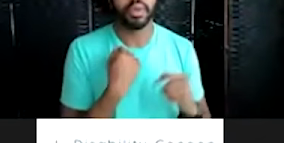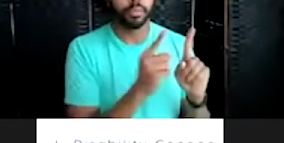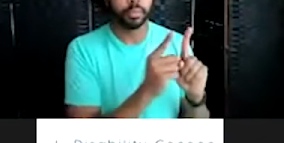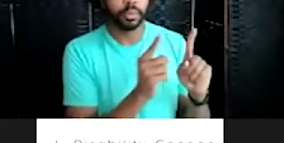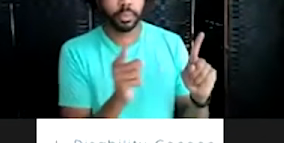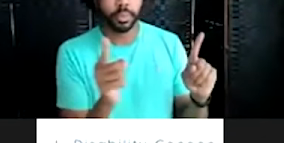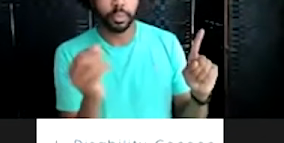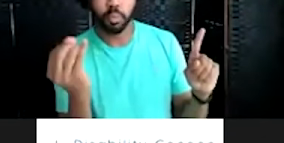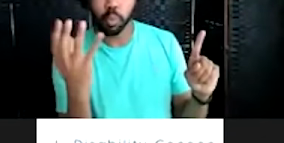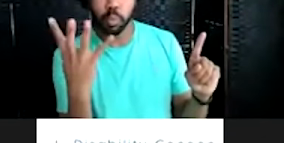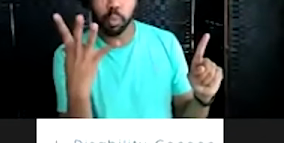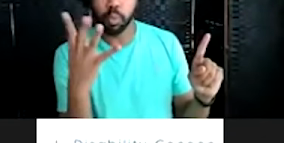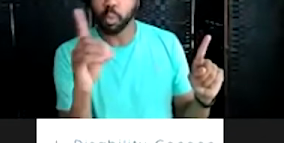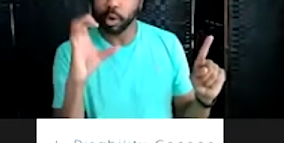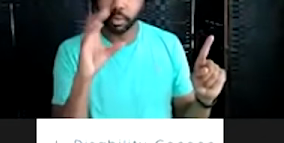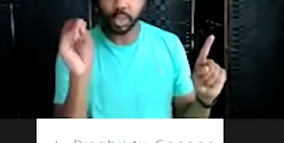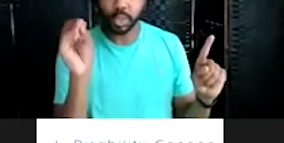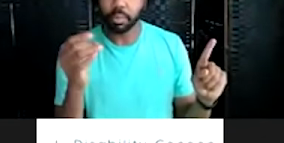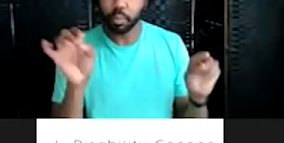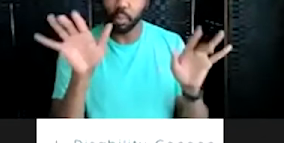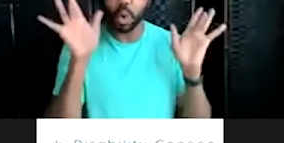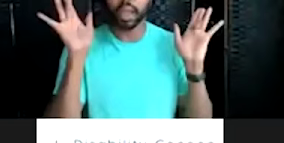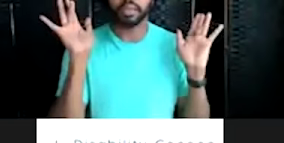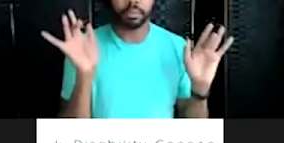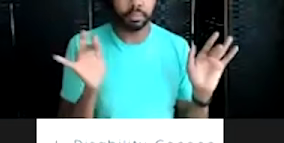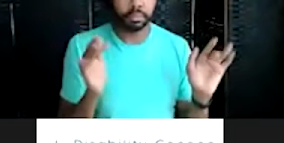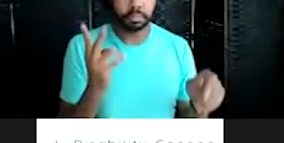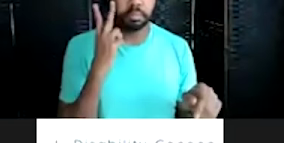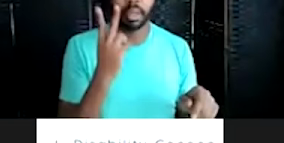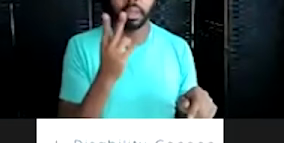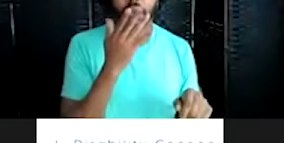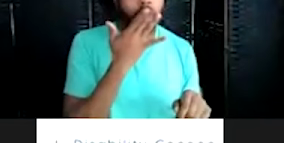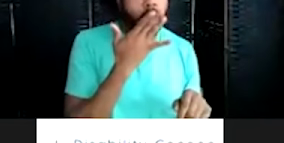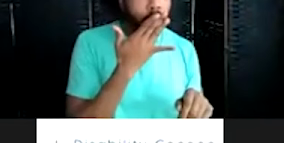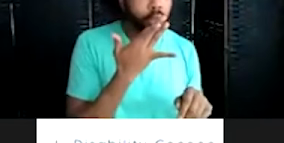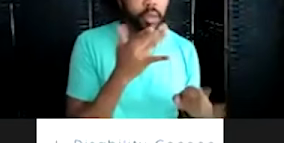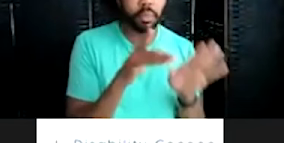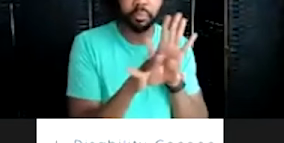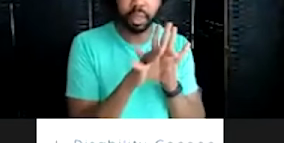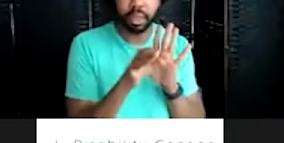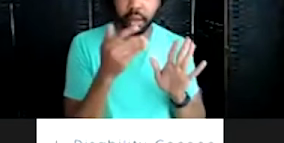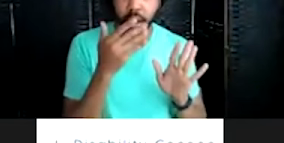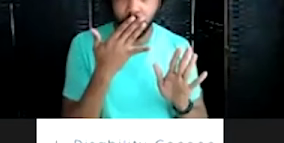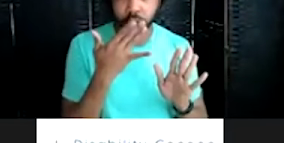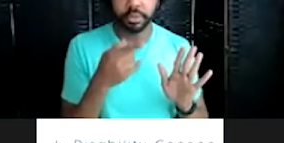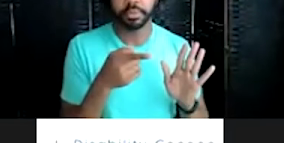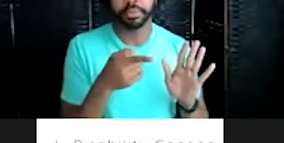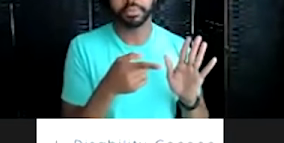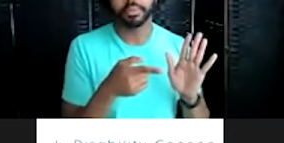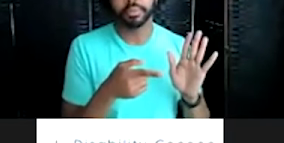to 100. Set color, select.